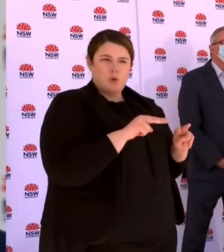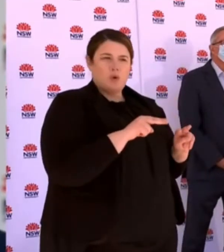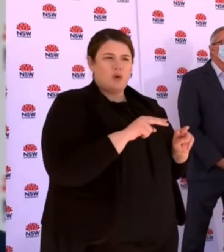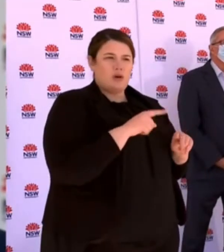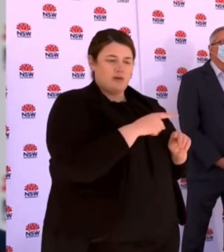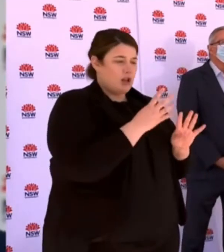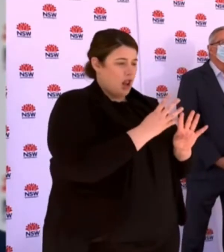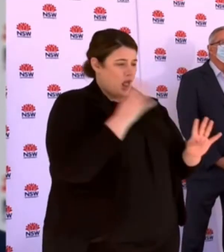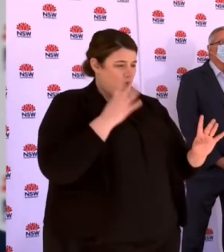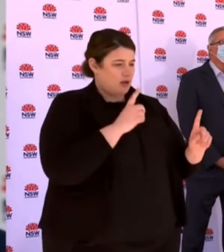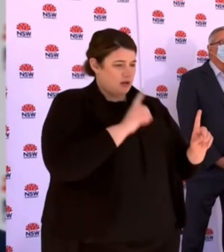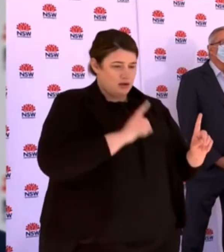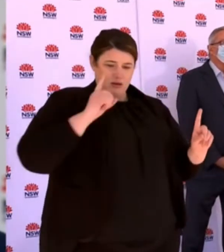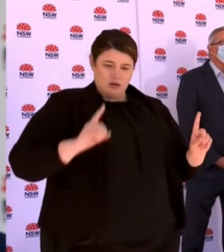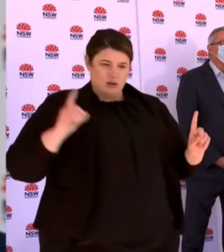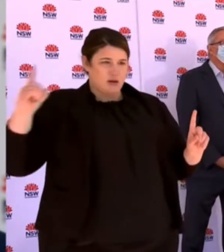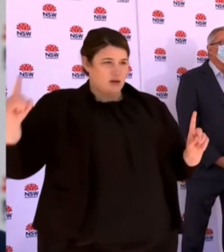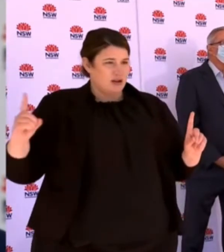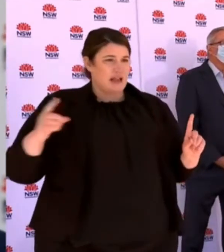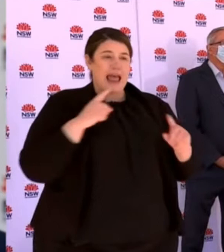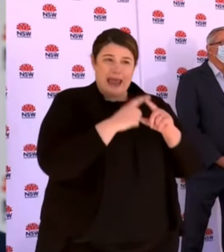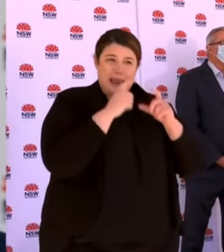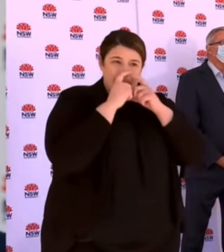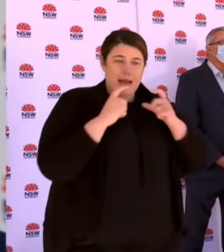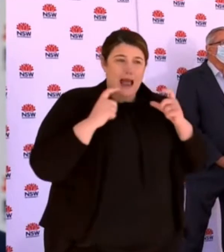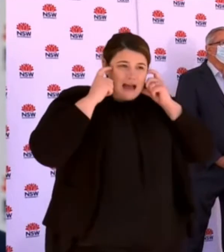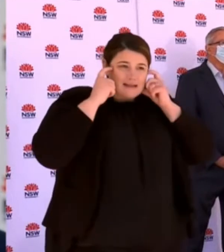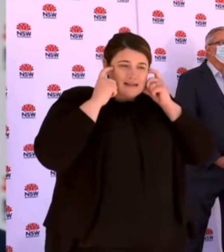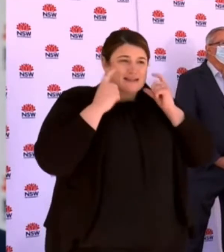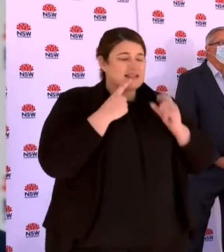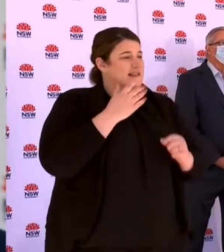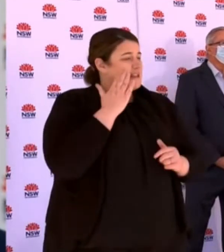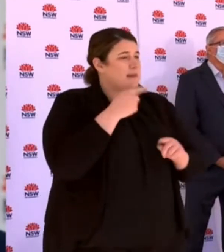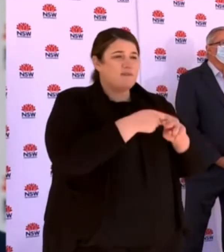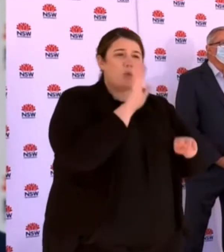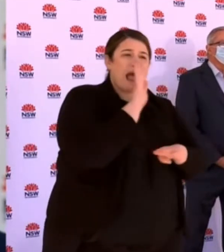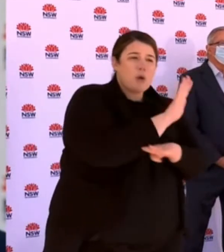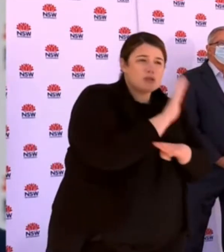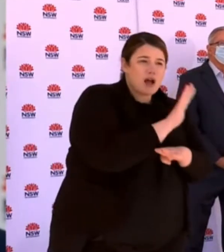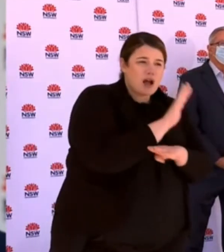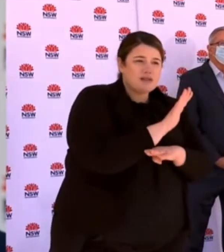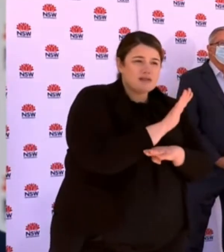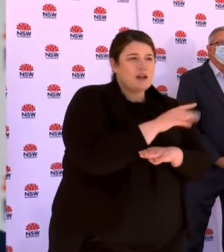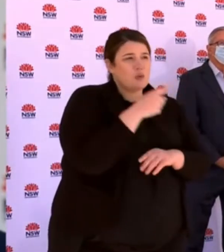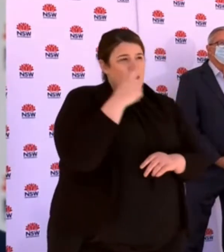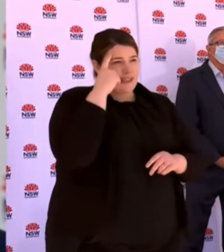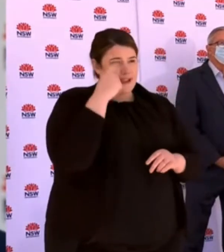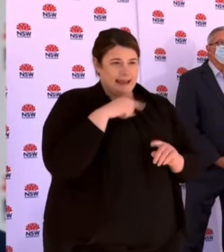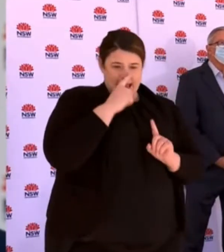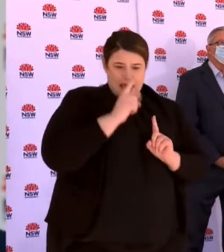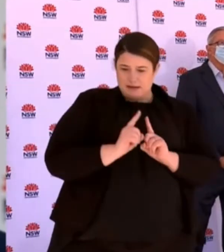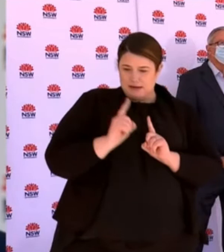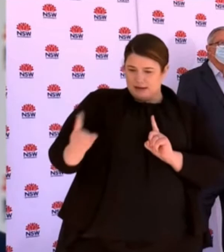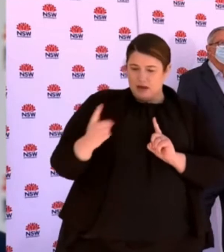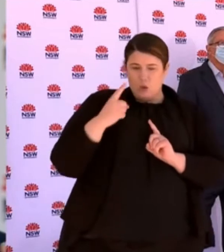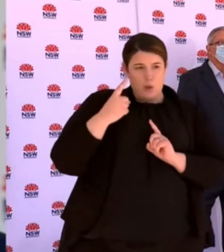that community lining up, many wearing masks, because we've also indicated even if you're in an outdoor environment and you anticipate you